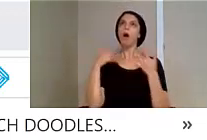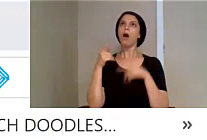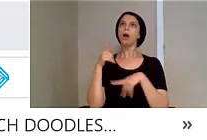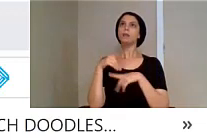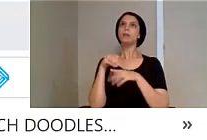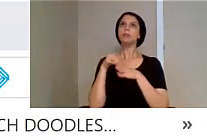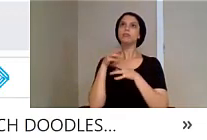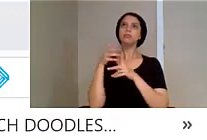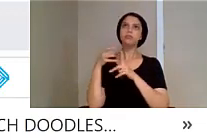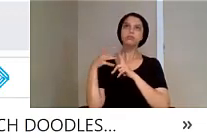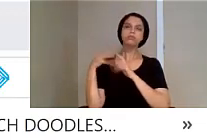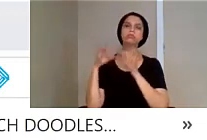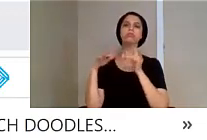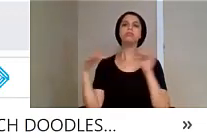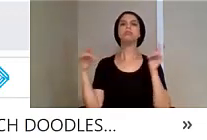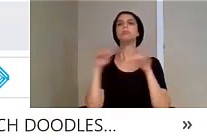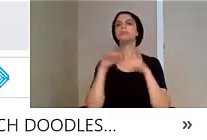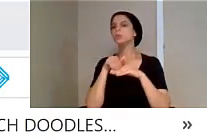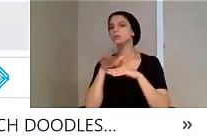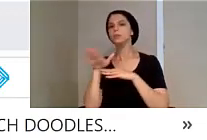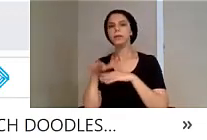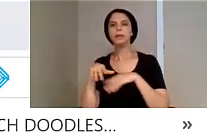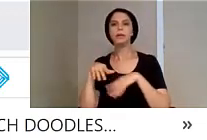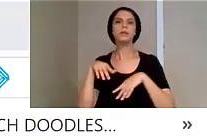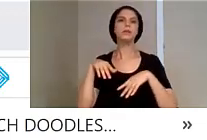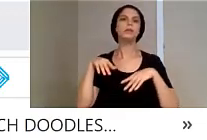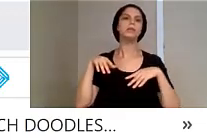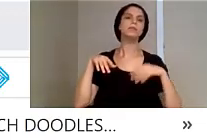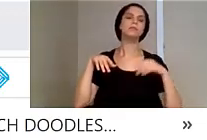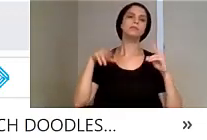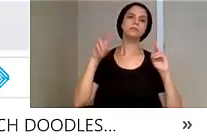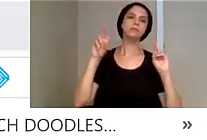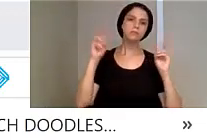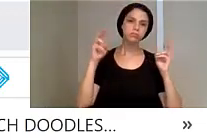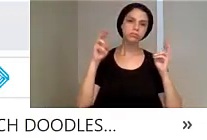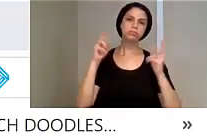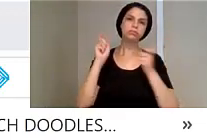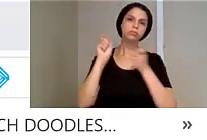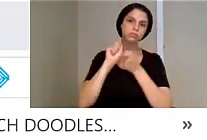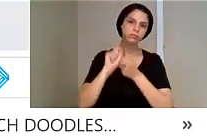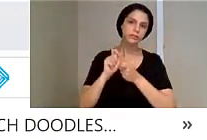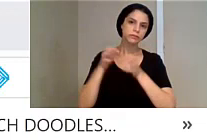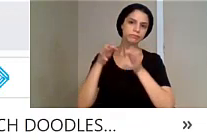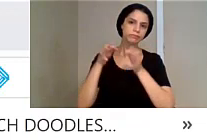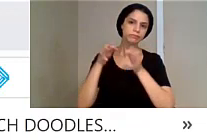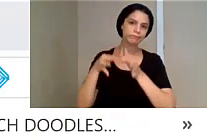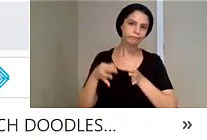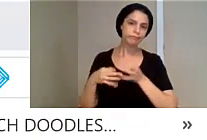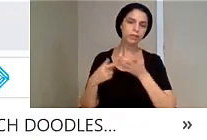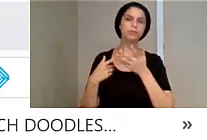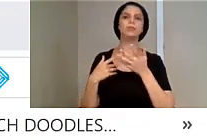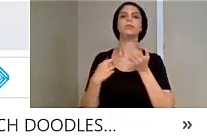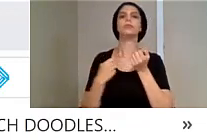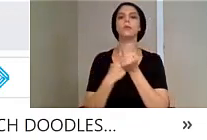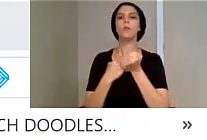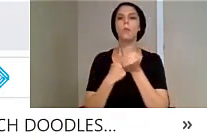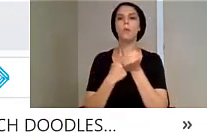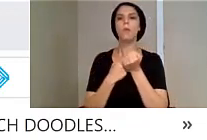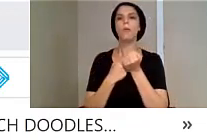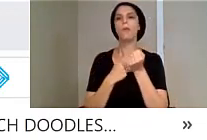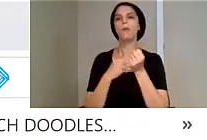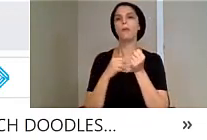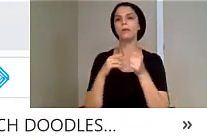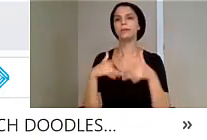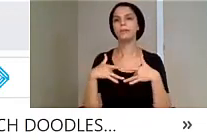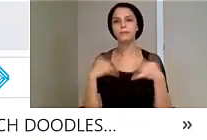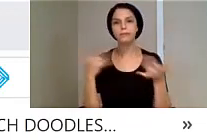write a topic sentence to introduce the event, then write 3 supporting detailed sentences that describe the event. Last, write a